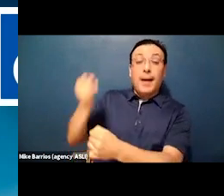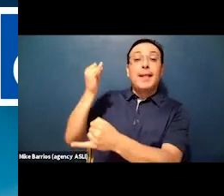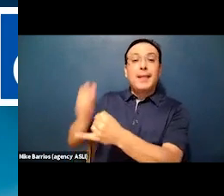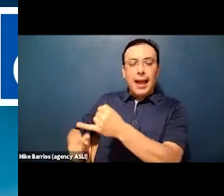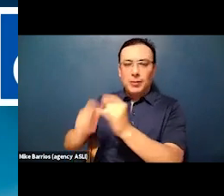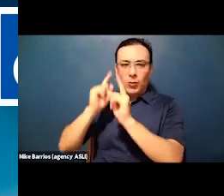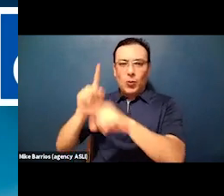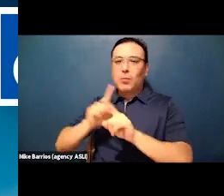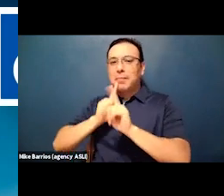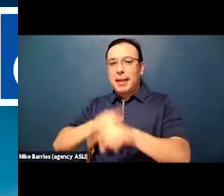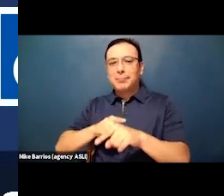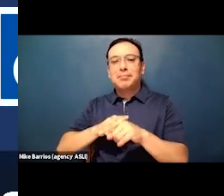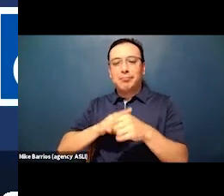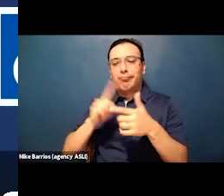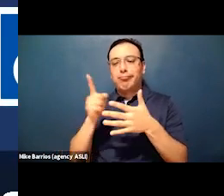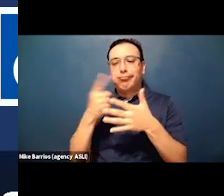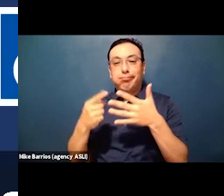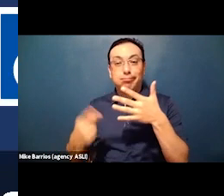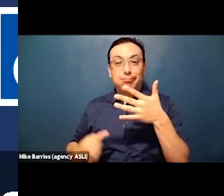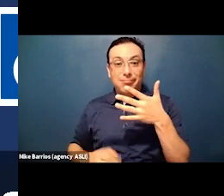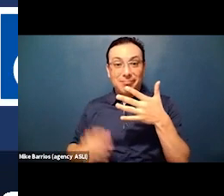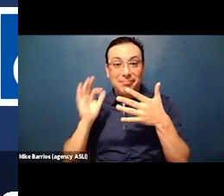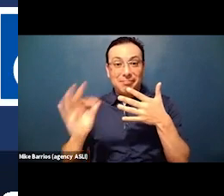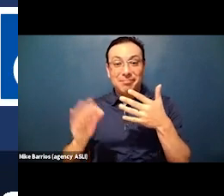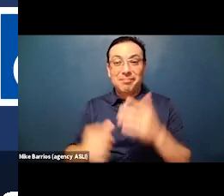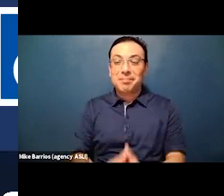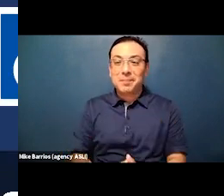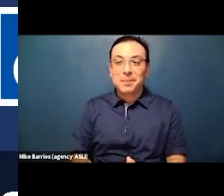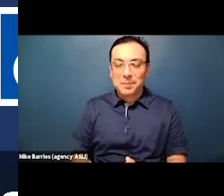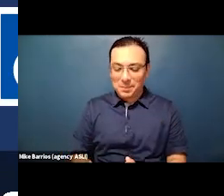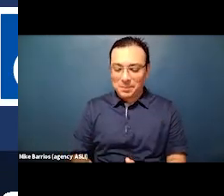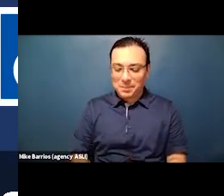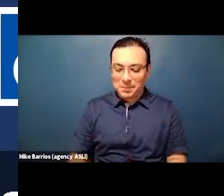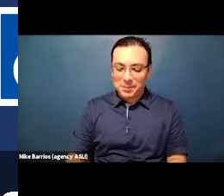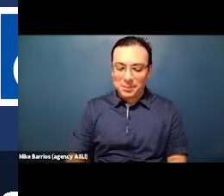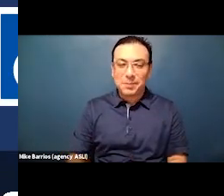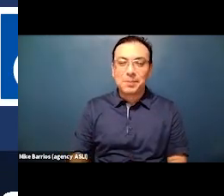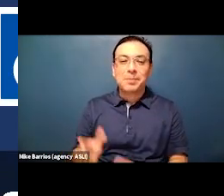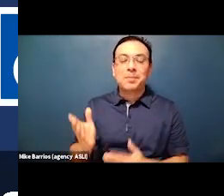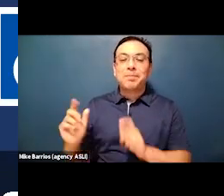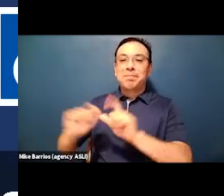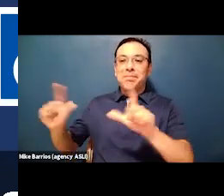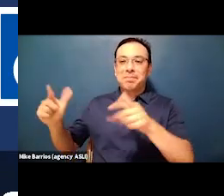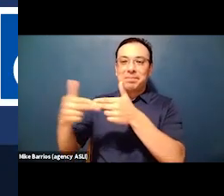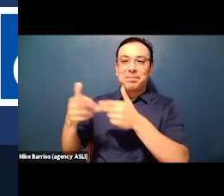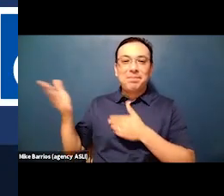your questions. All right. This is our basic contact info here.